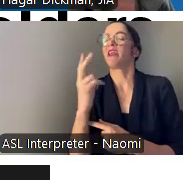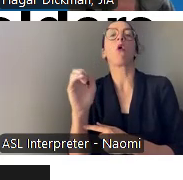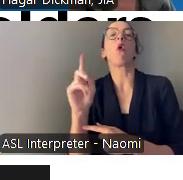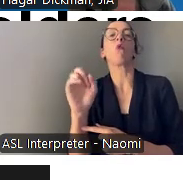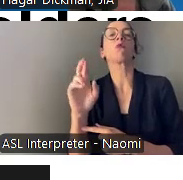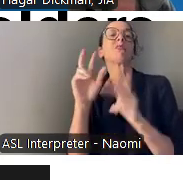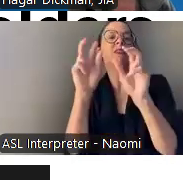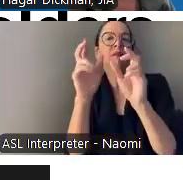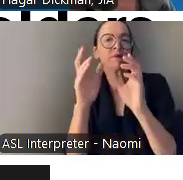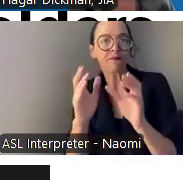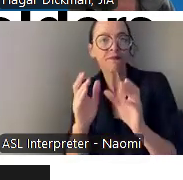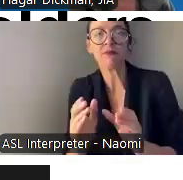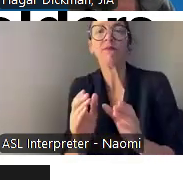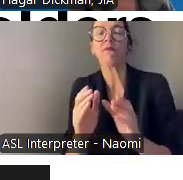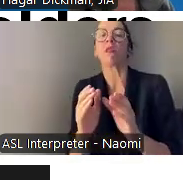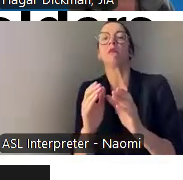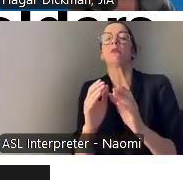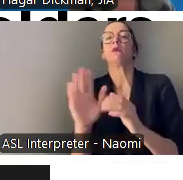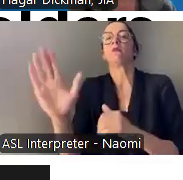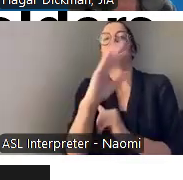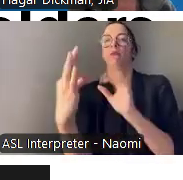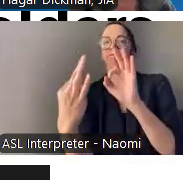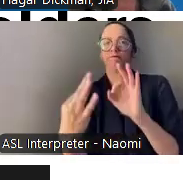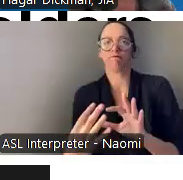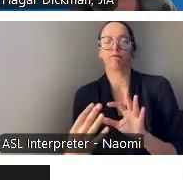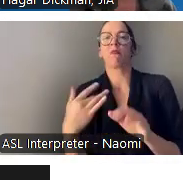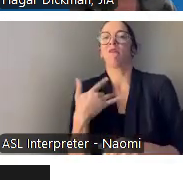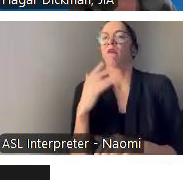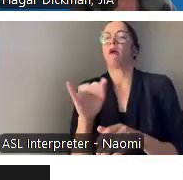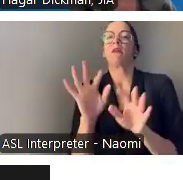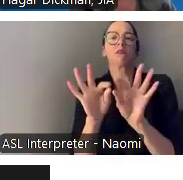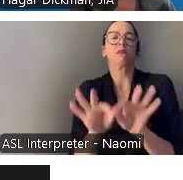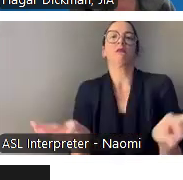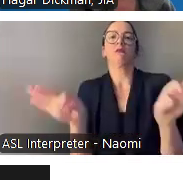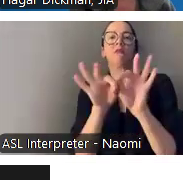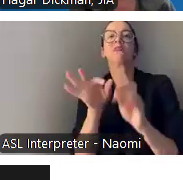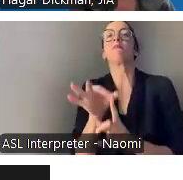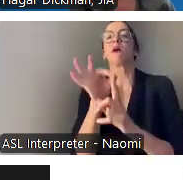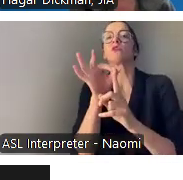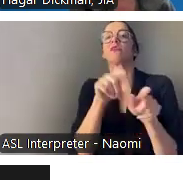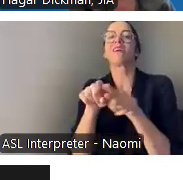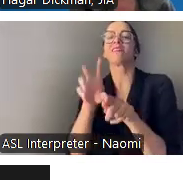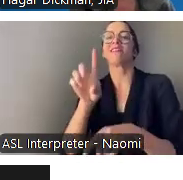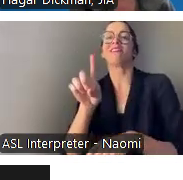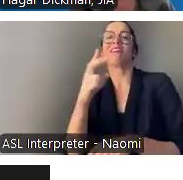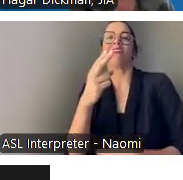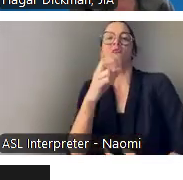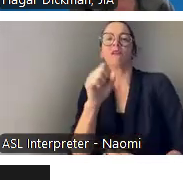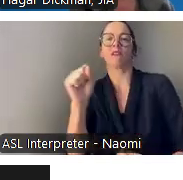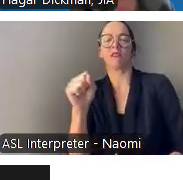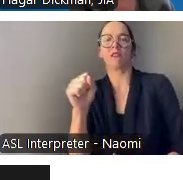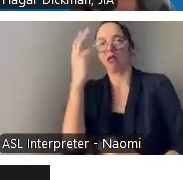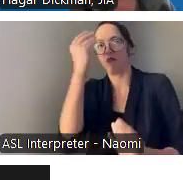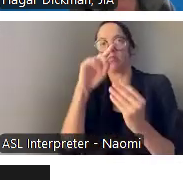is necessary, especially as DHCS is considering moving or transitioning waiver programs into managed